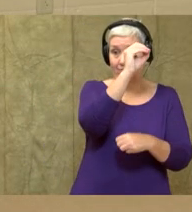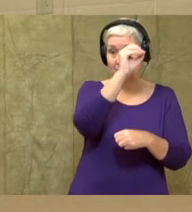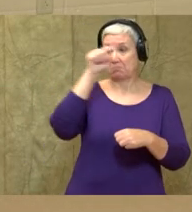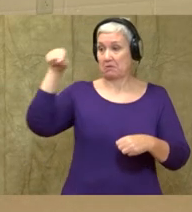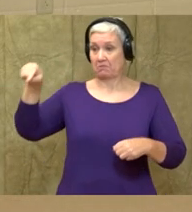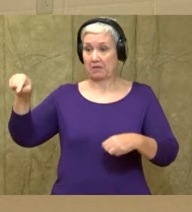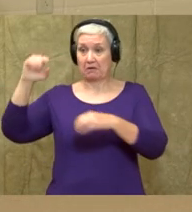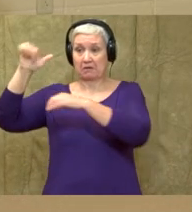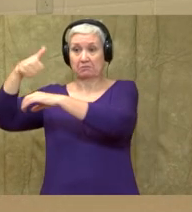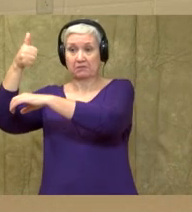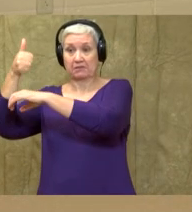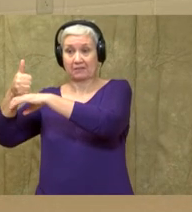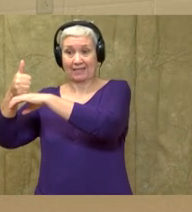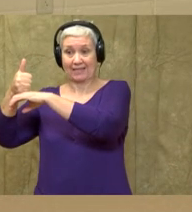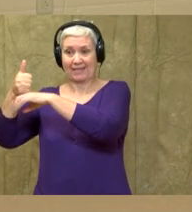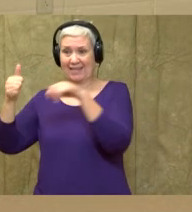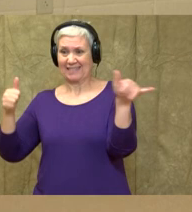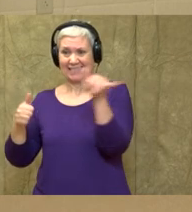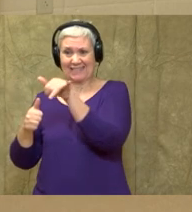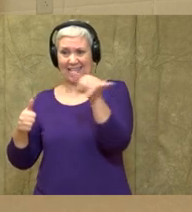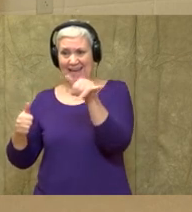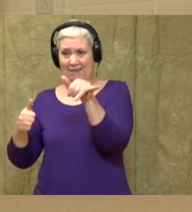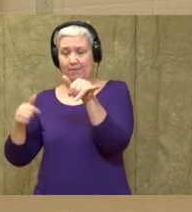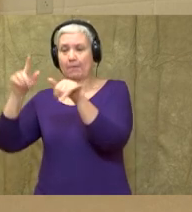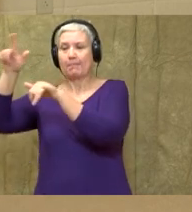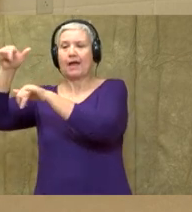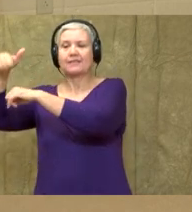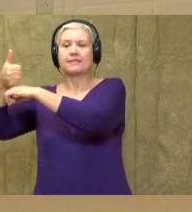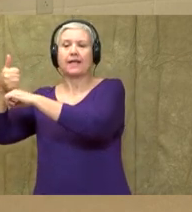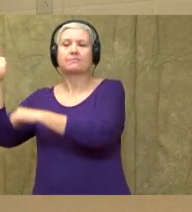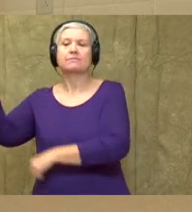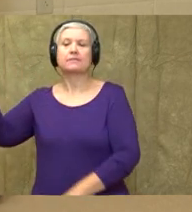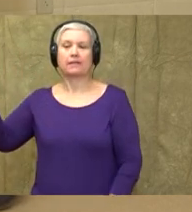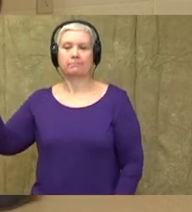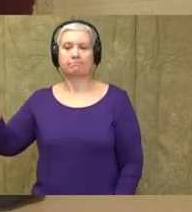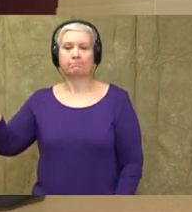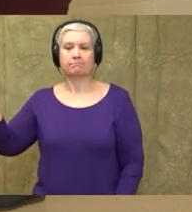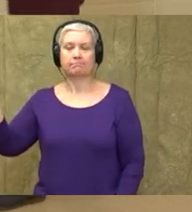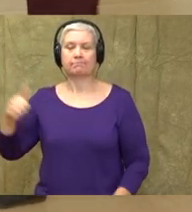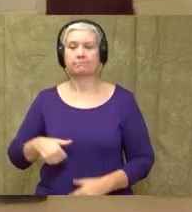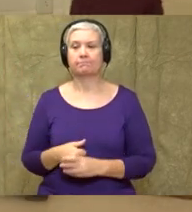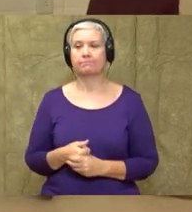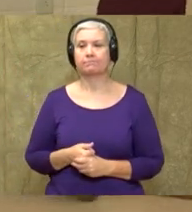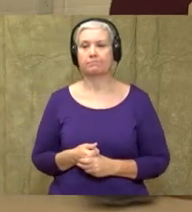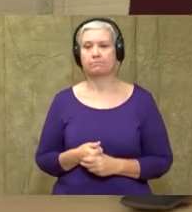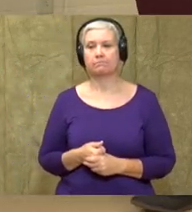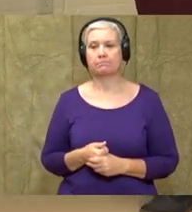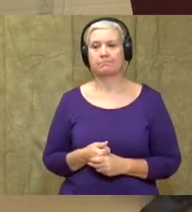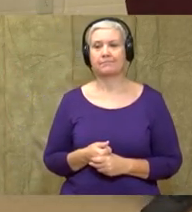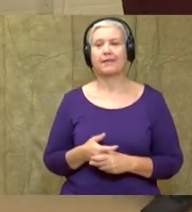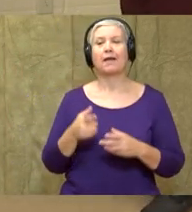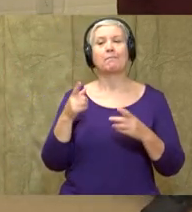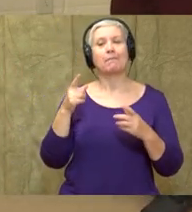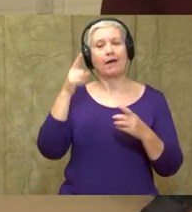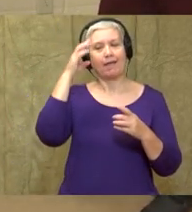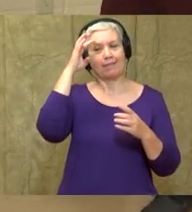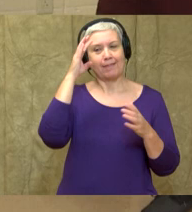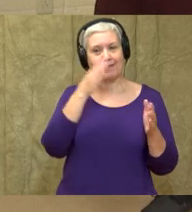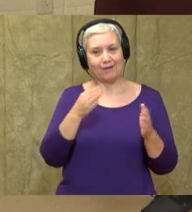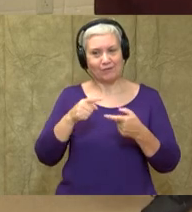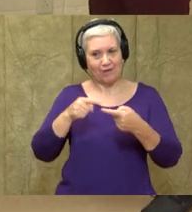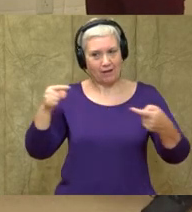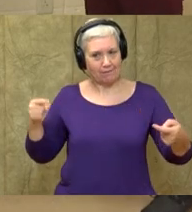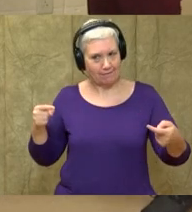equation that's identical on the left-hand side, yet it's set equal to 10 on the right-hand side, but our strategy, using